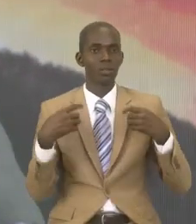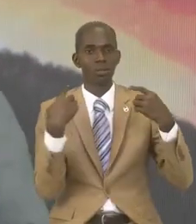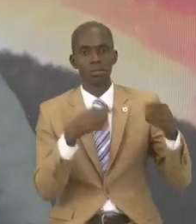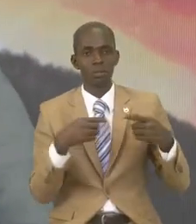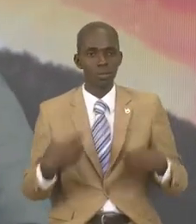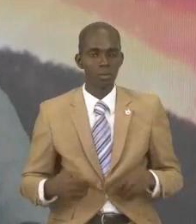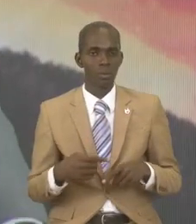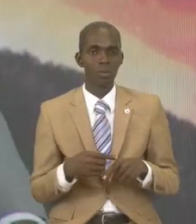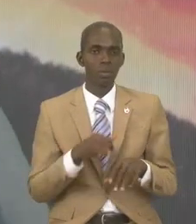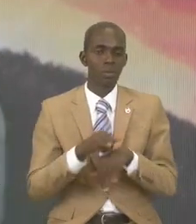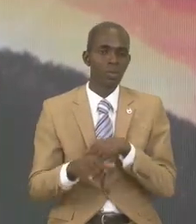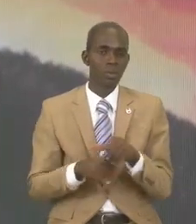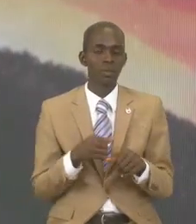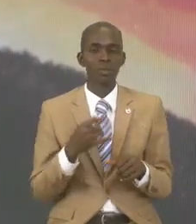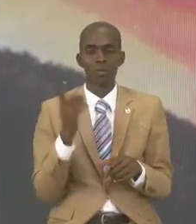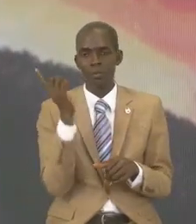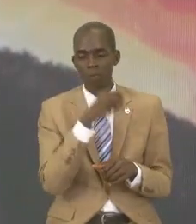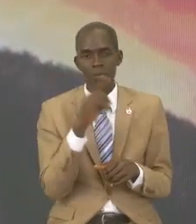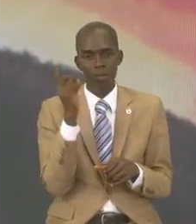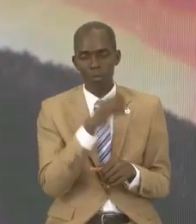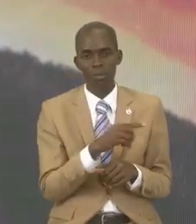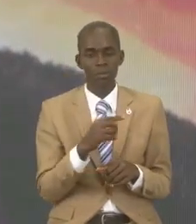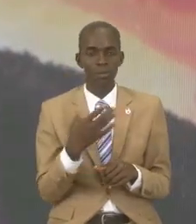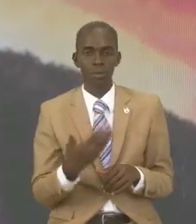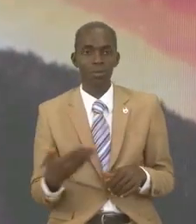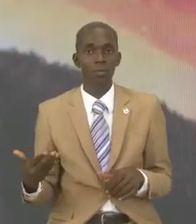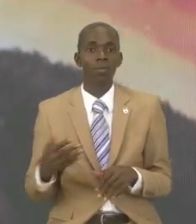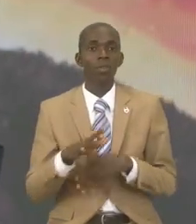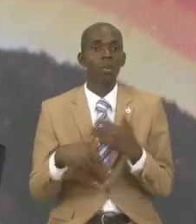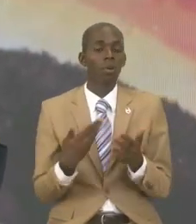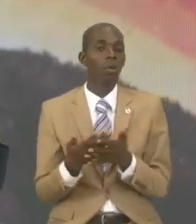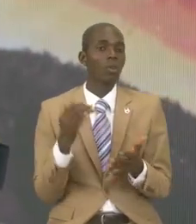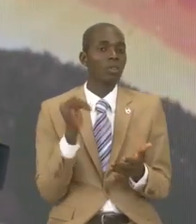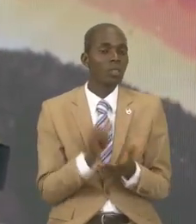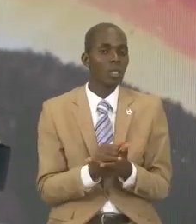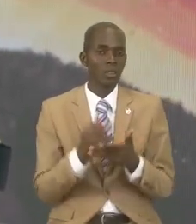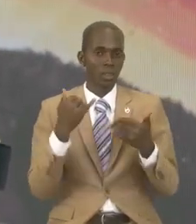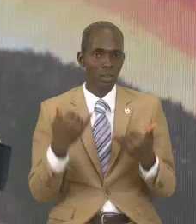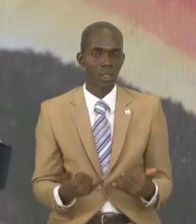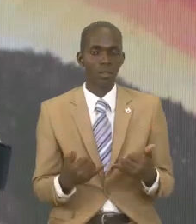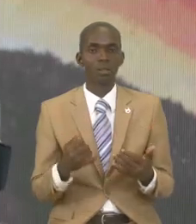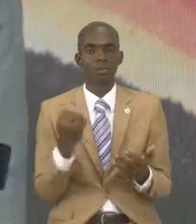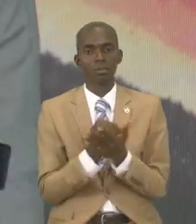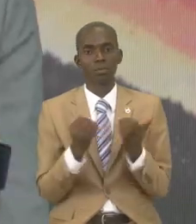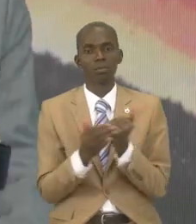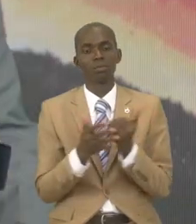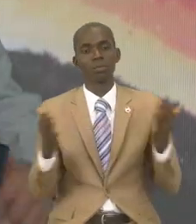sedition, heresies, all those things, crucified. Then in verse